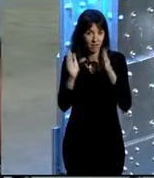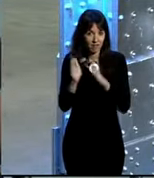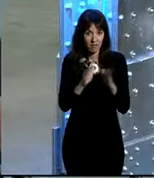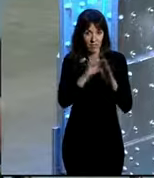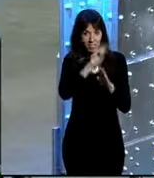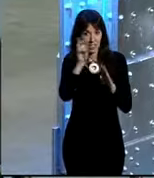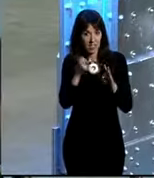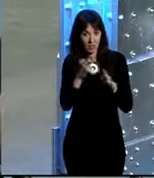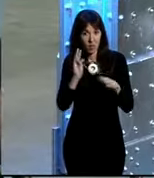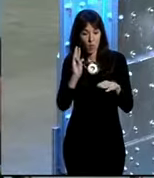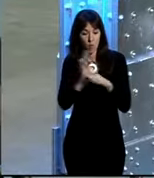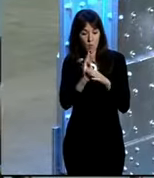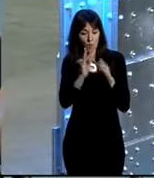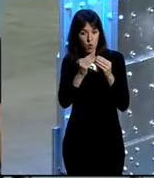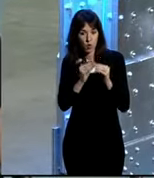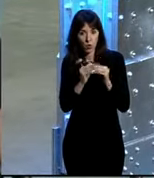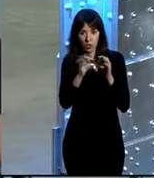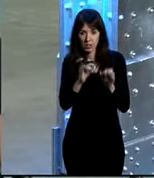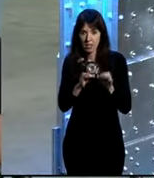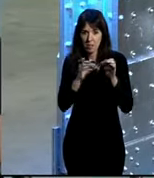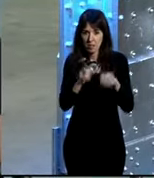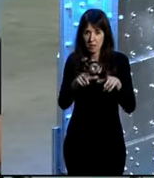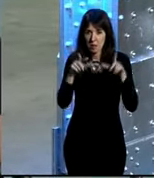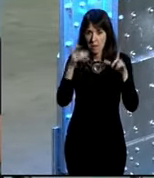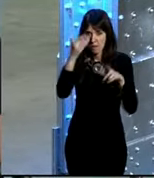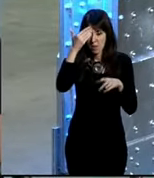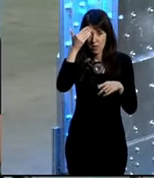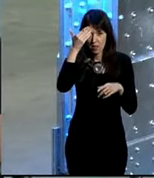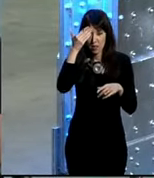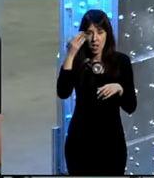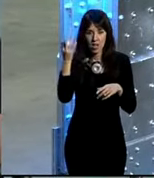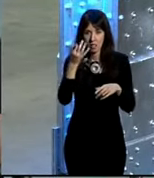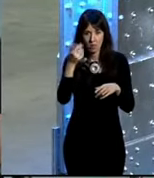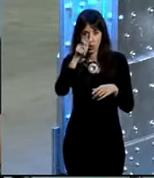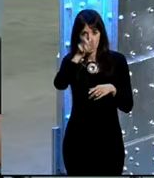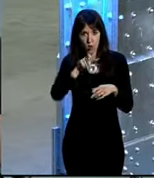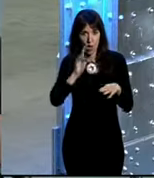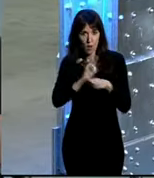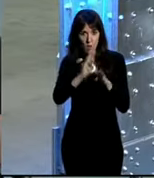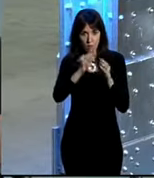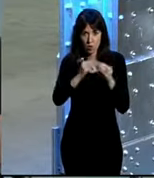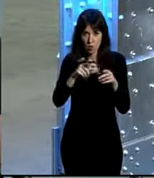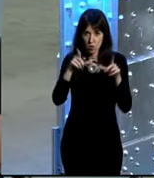and said we need to have producers, and we're seeing more and more